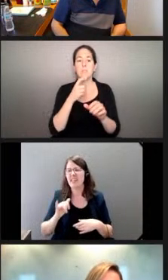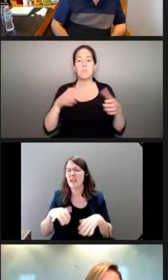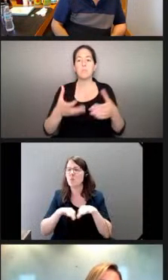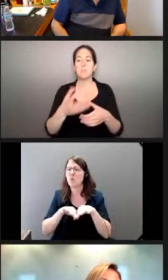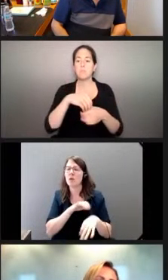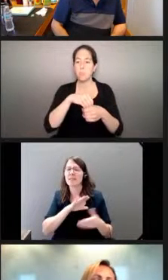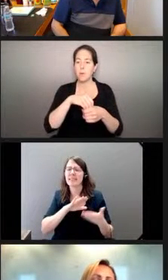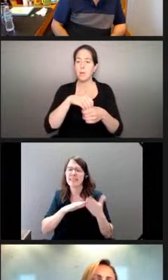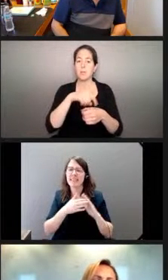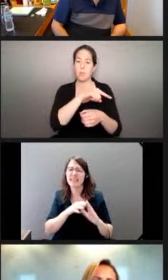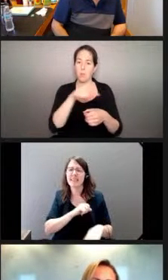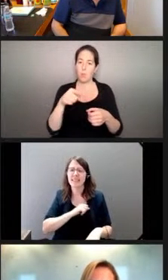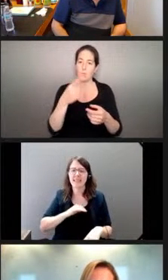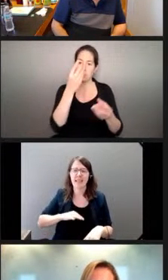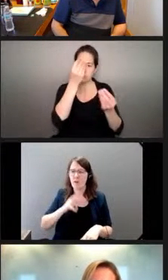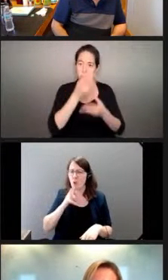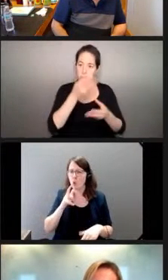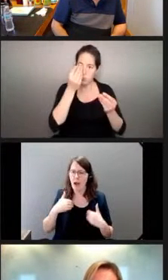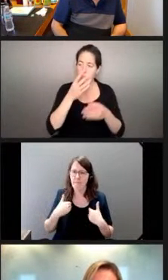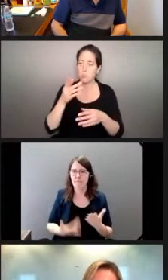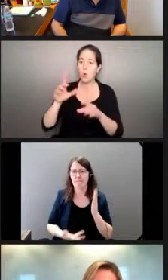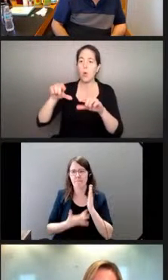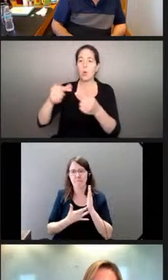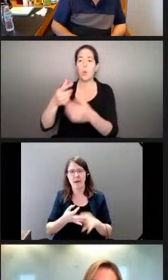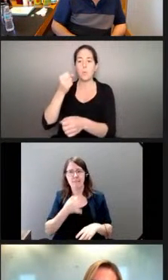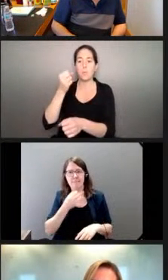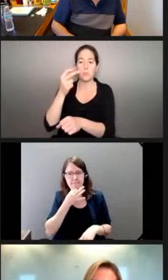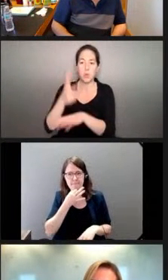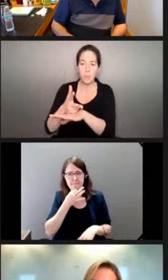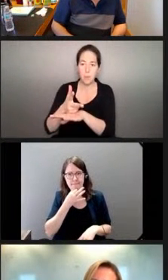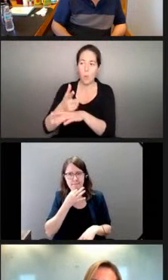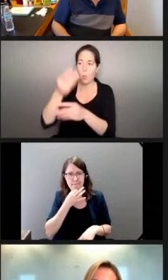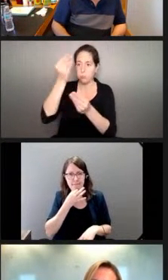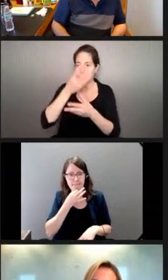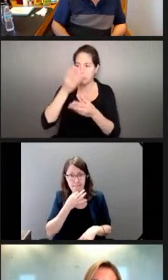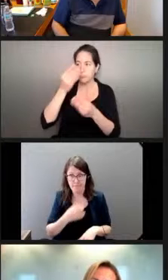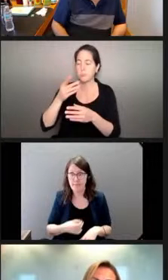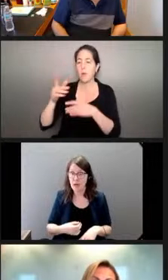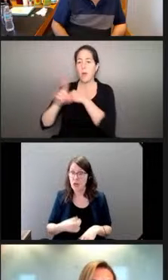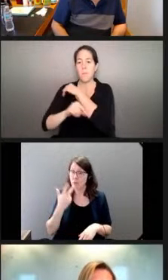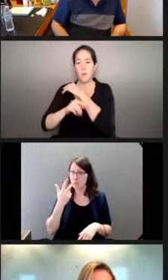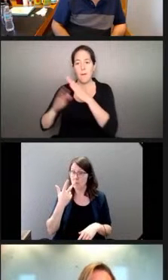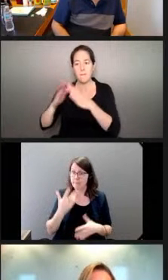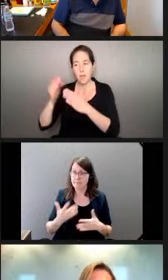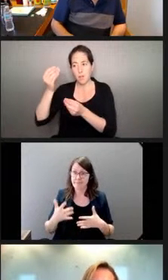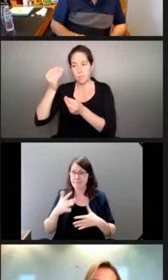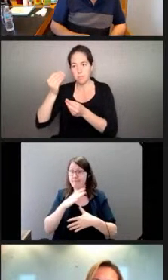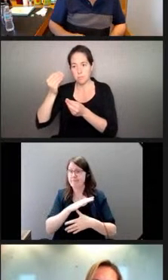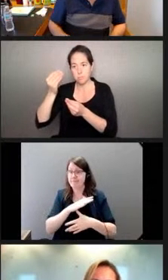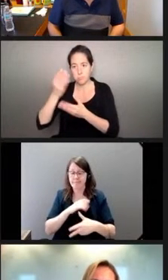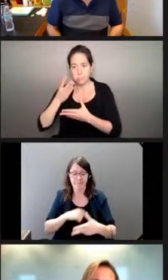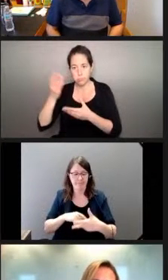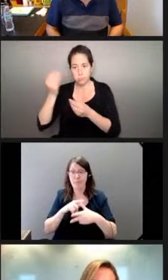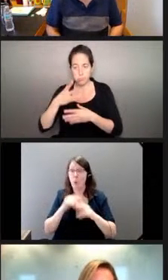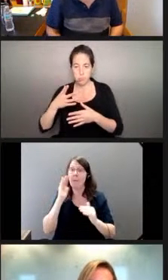expertise. The technical triple bottom line tool will assess and balance various social, environmental, and financial